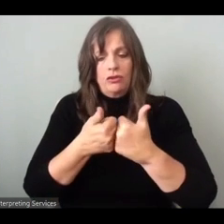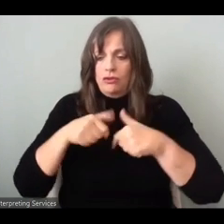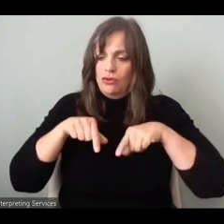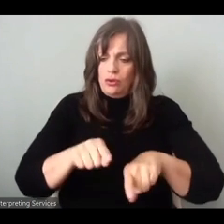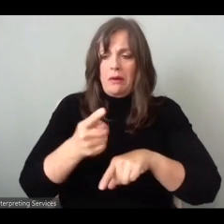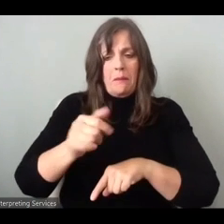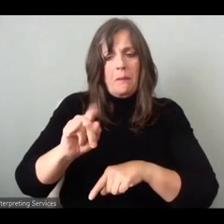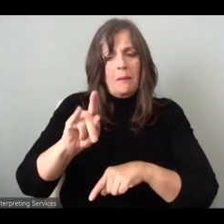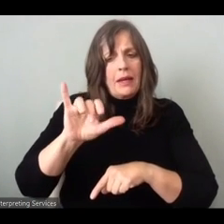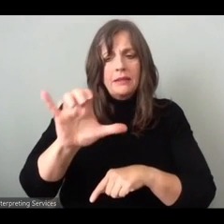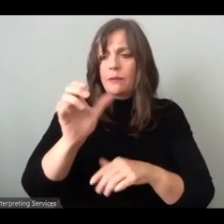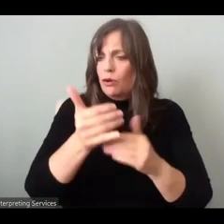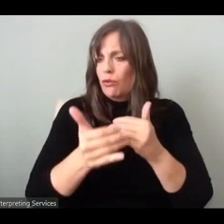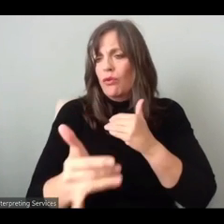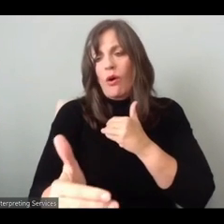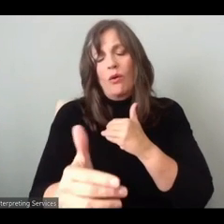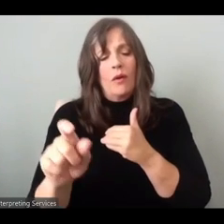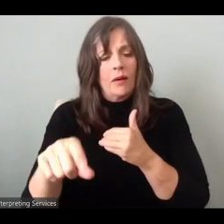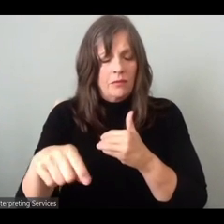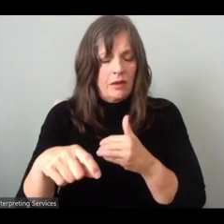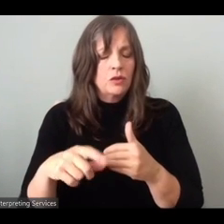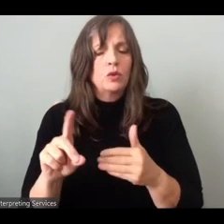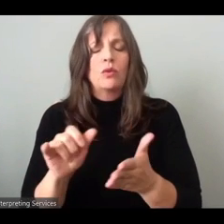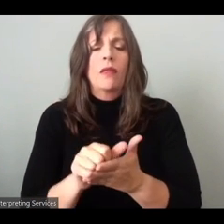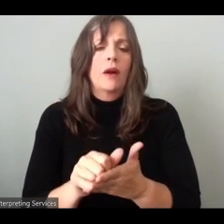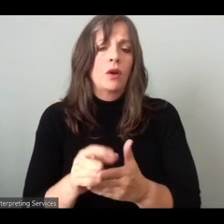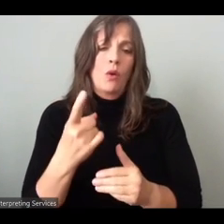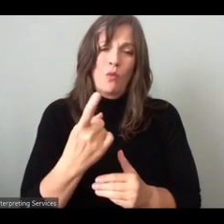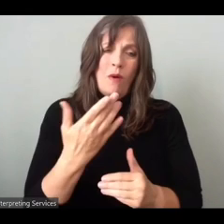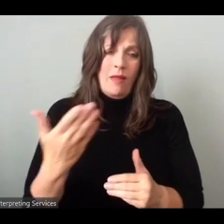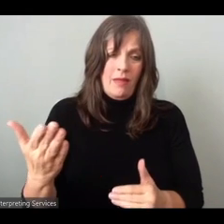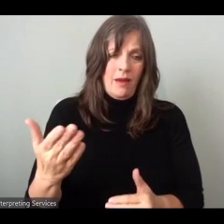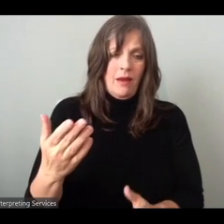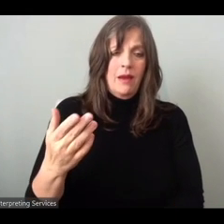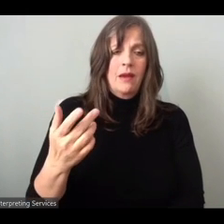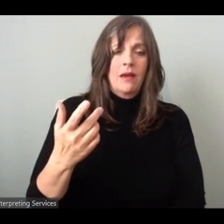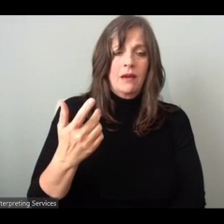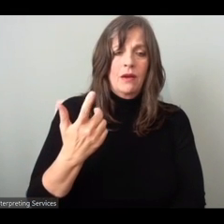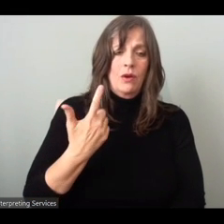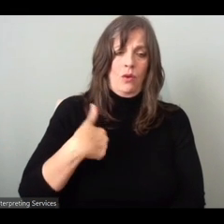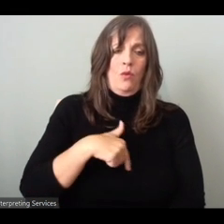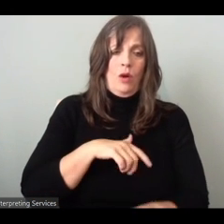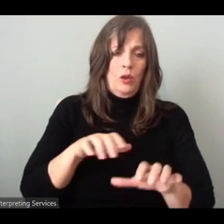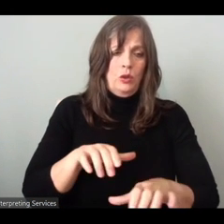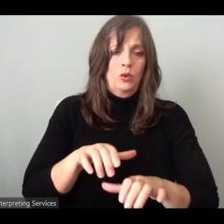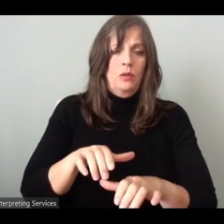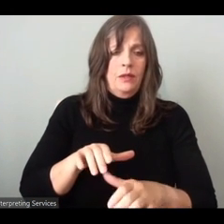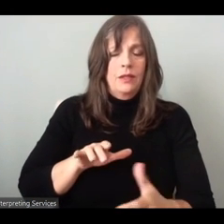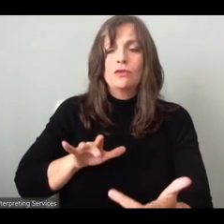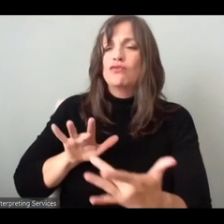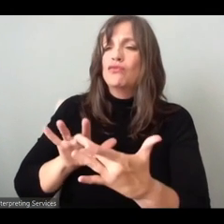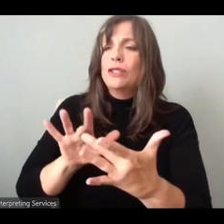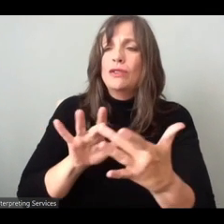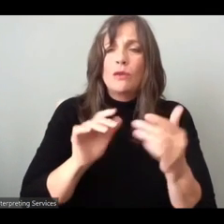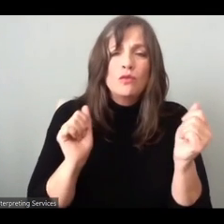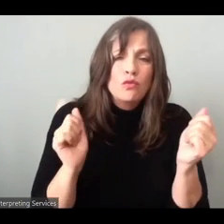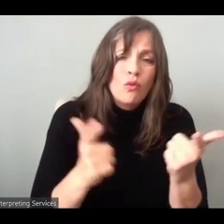or any of those other things. So one of the things NPN is doing is we just reached out to all the artists that we fund and asked them